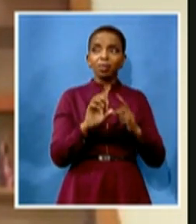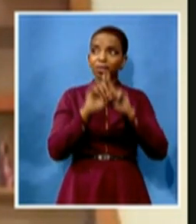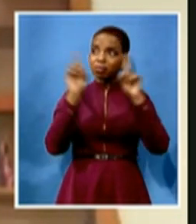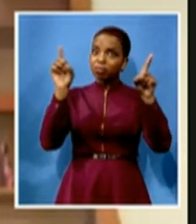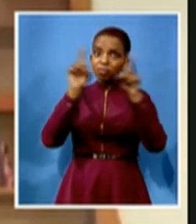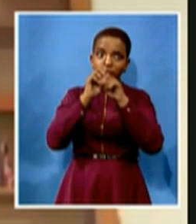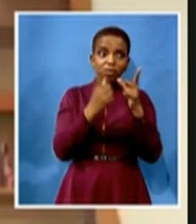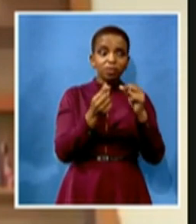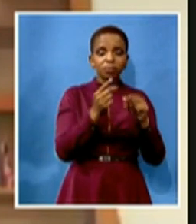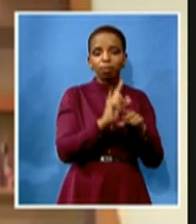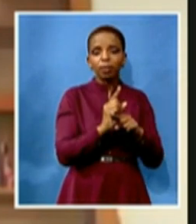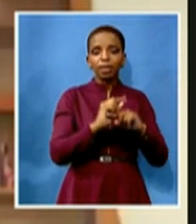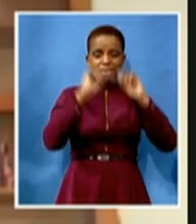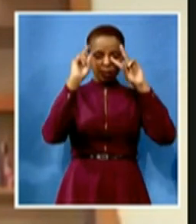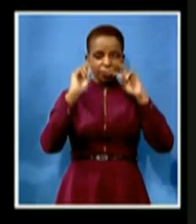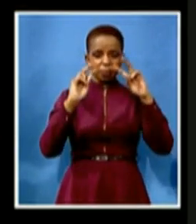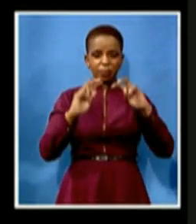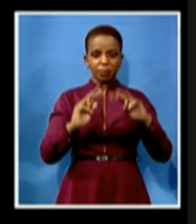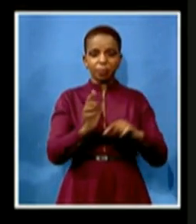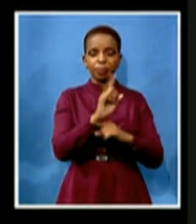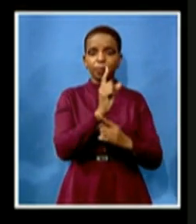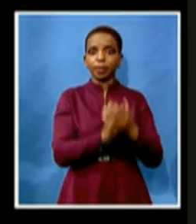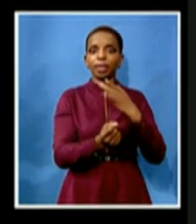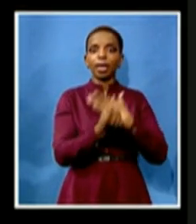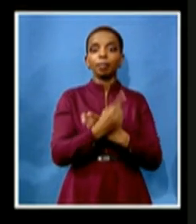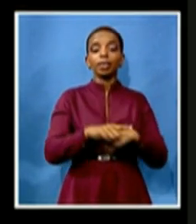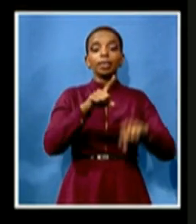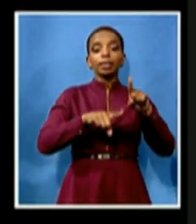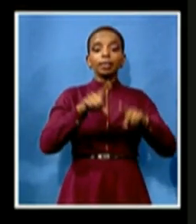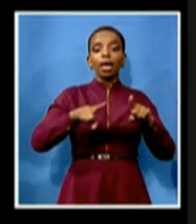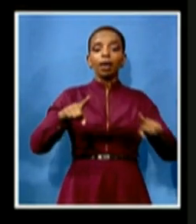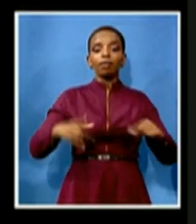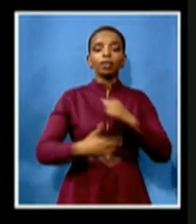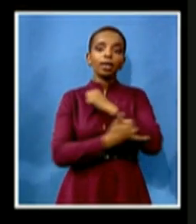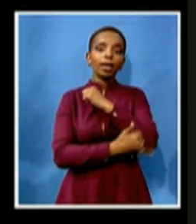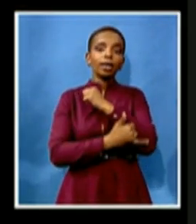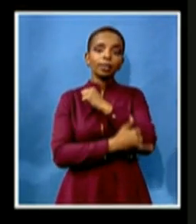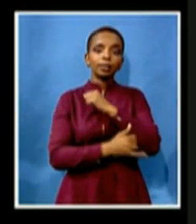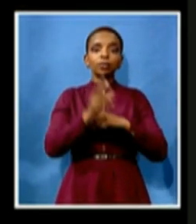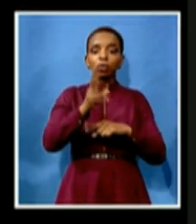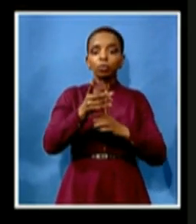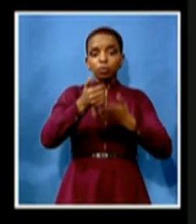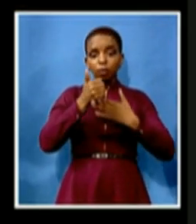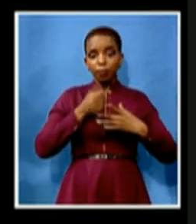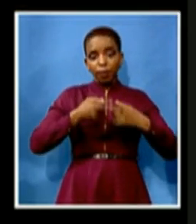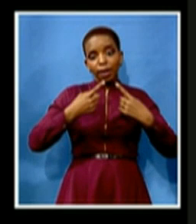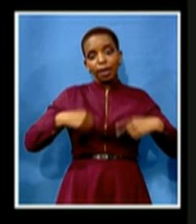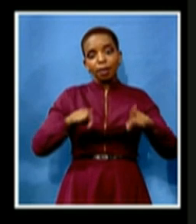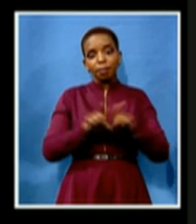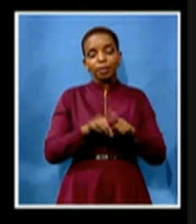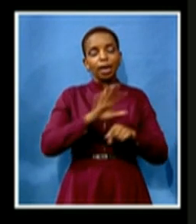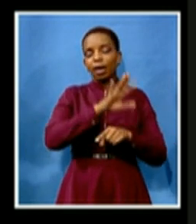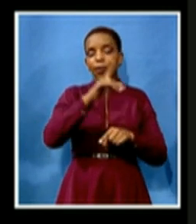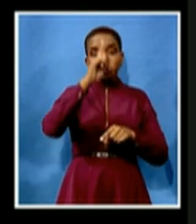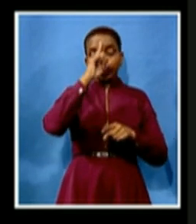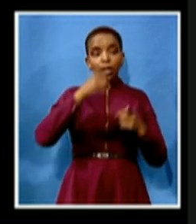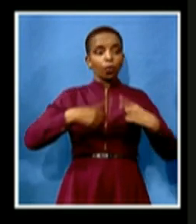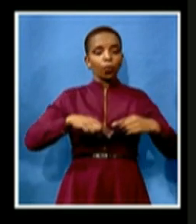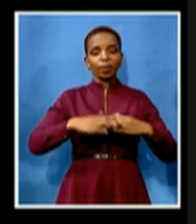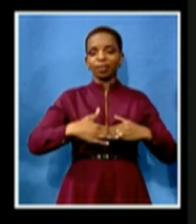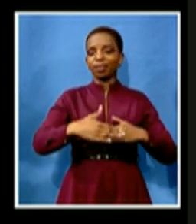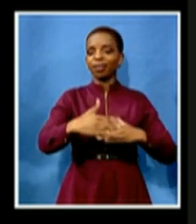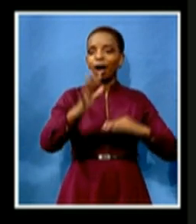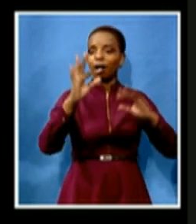going to help us as we respond. I don't think we'll ever be perfect, but I think with more and more input, it's going to help us to take